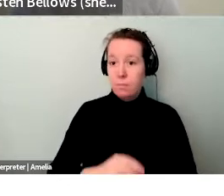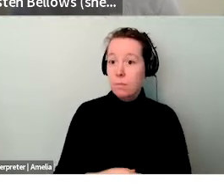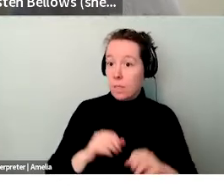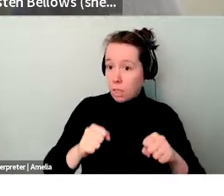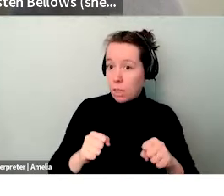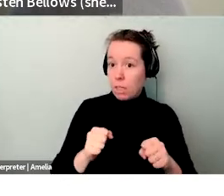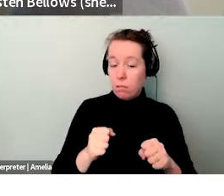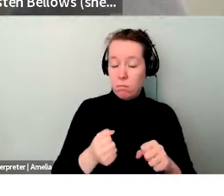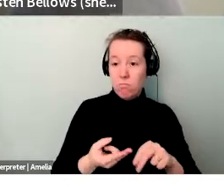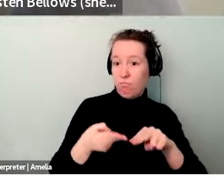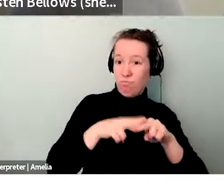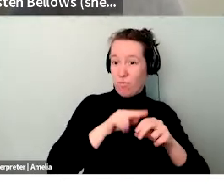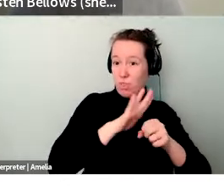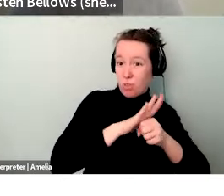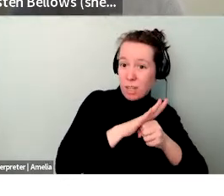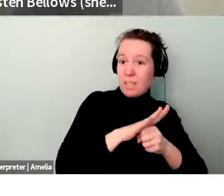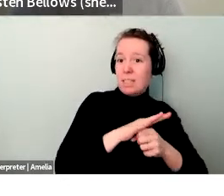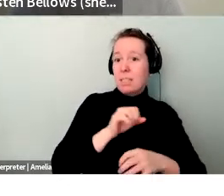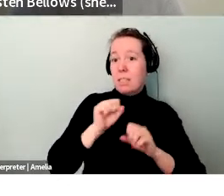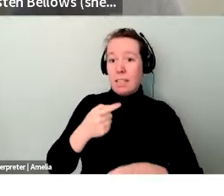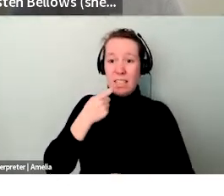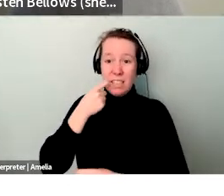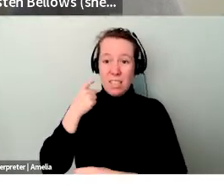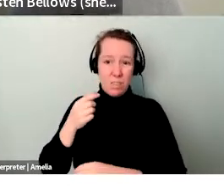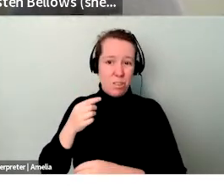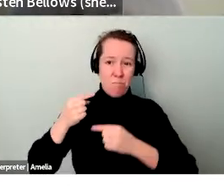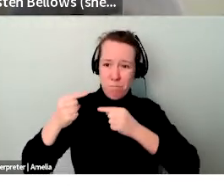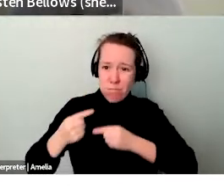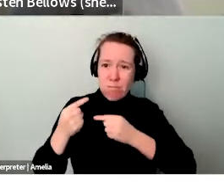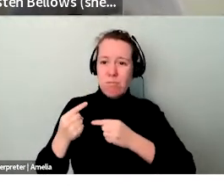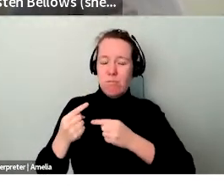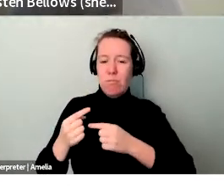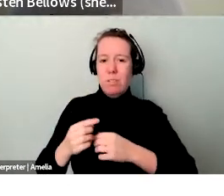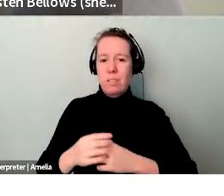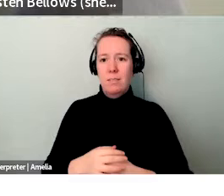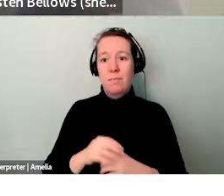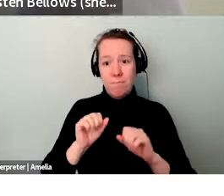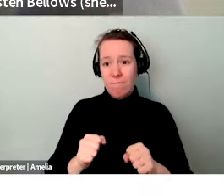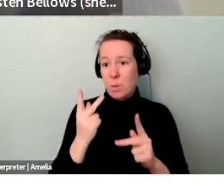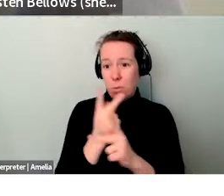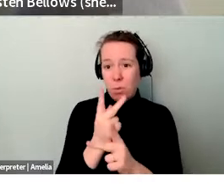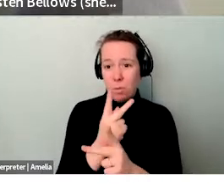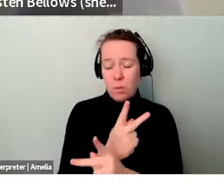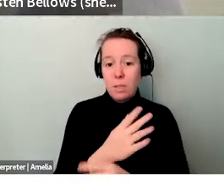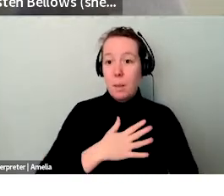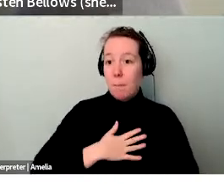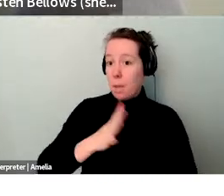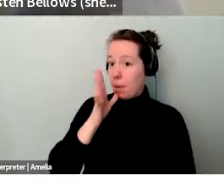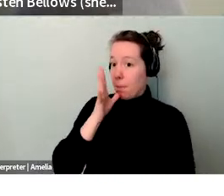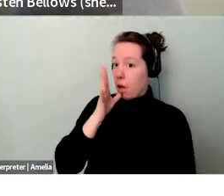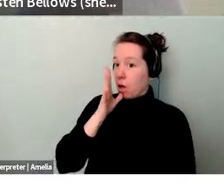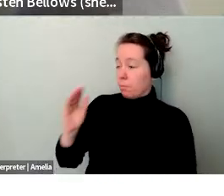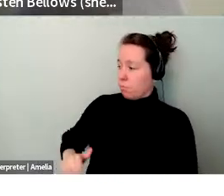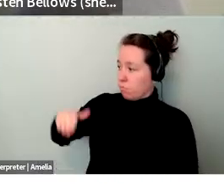stress. I know growing up, my mom lovingly came from a good place, told me that if I ever